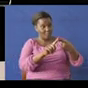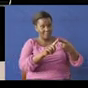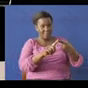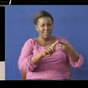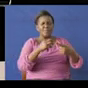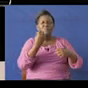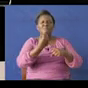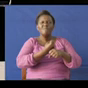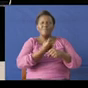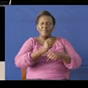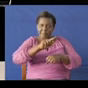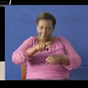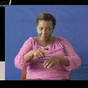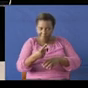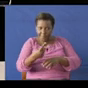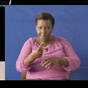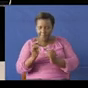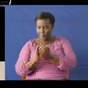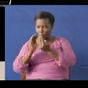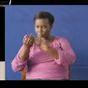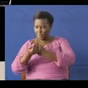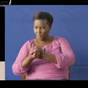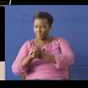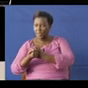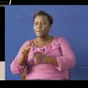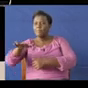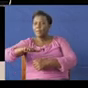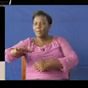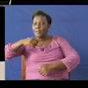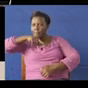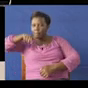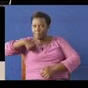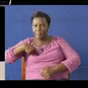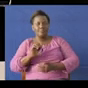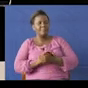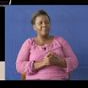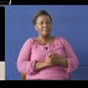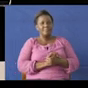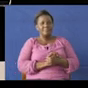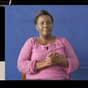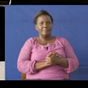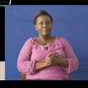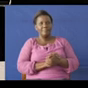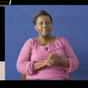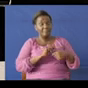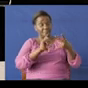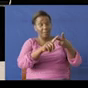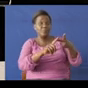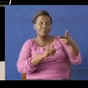The first question is, what should we do to preserve our environment?